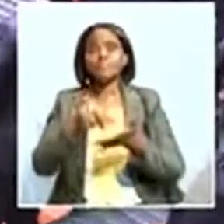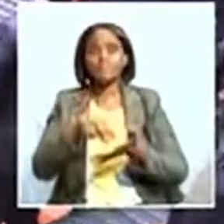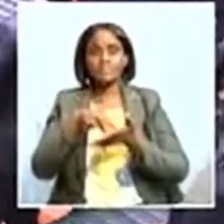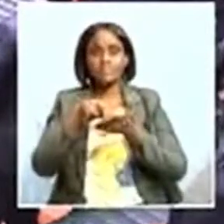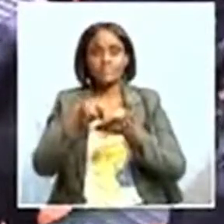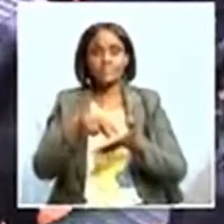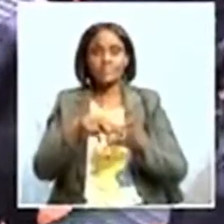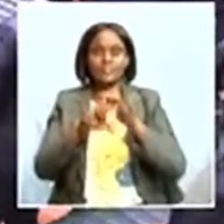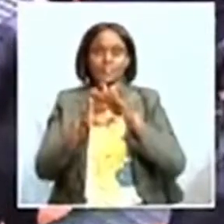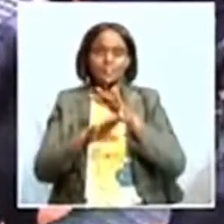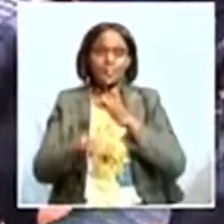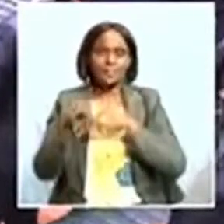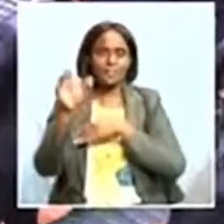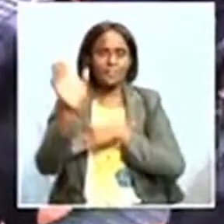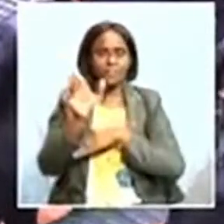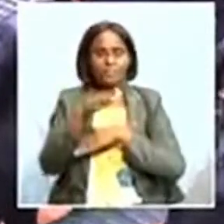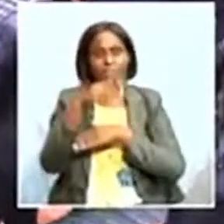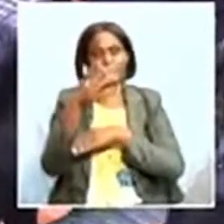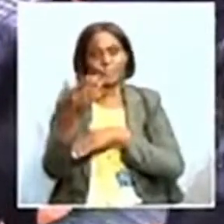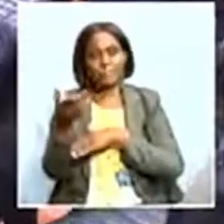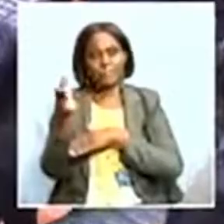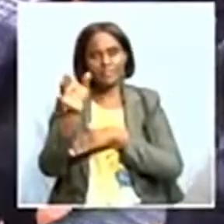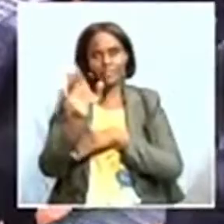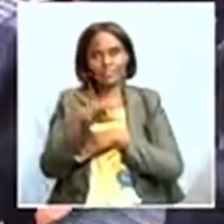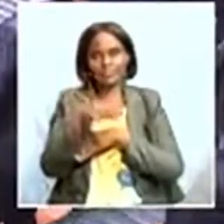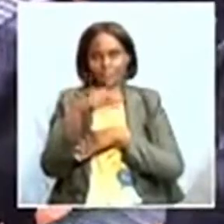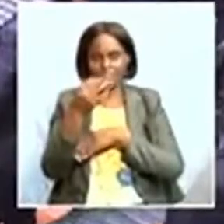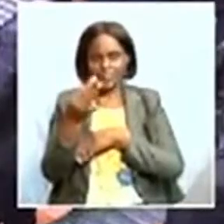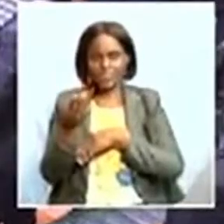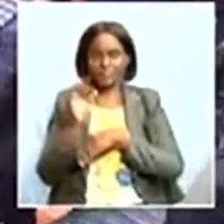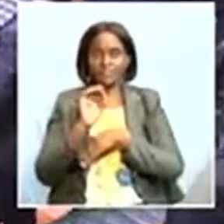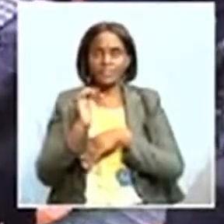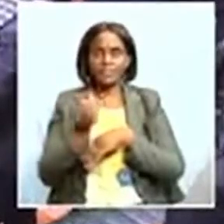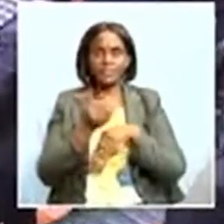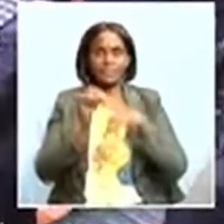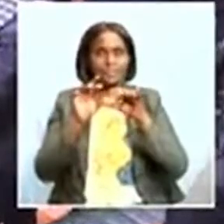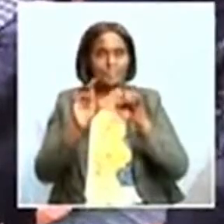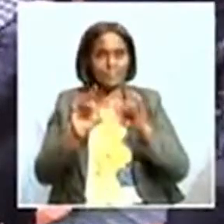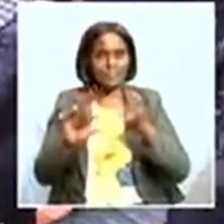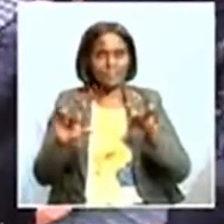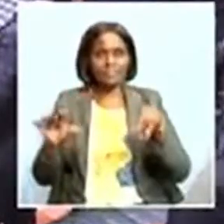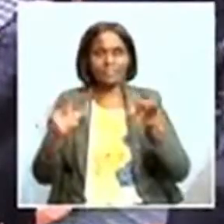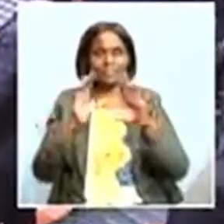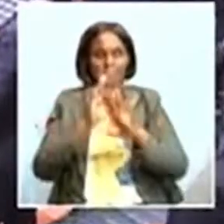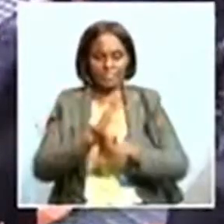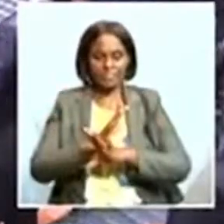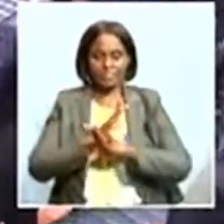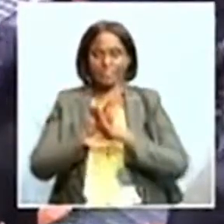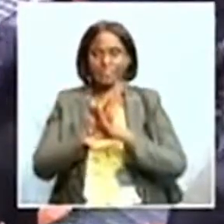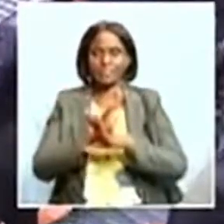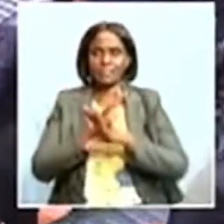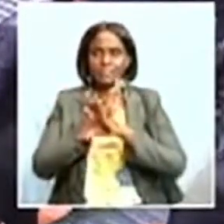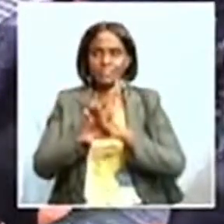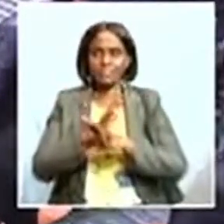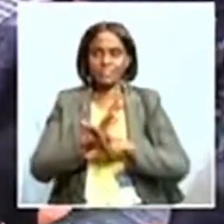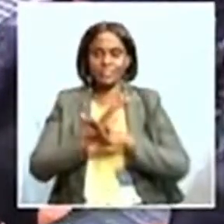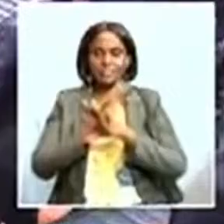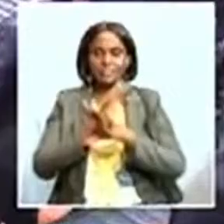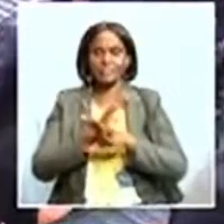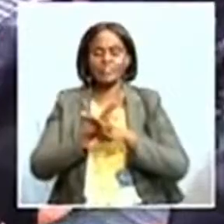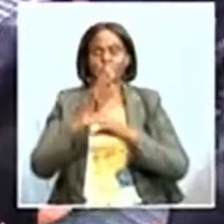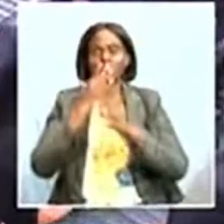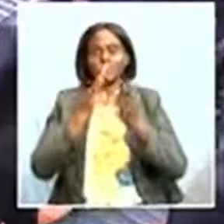we stand under the flag of our land,